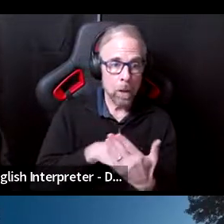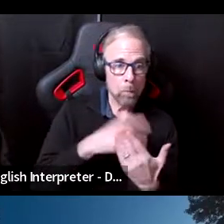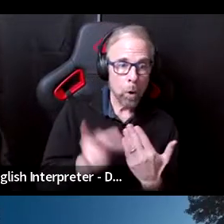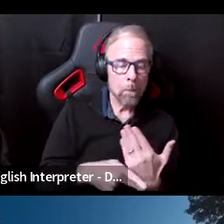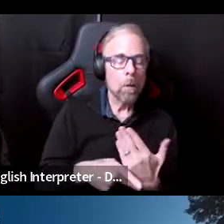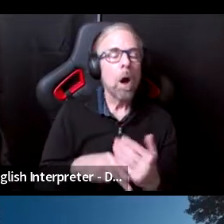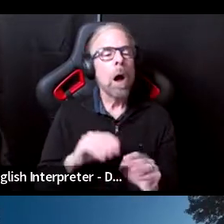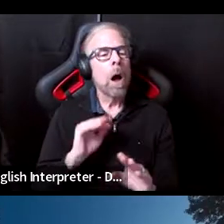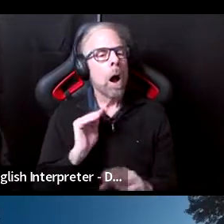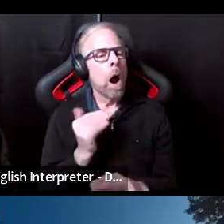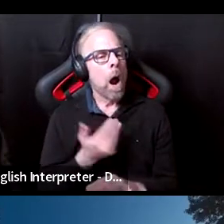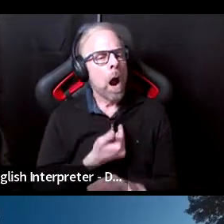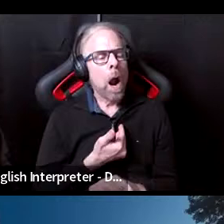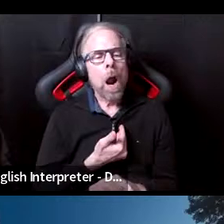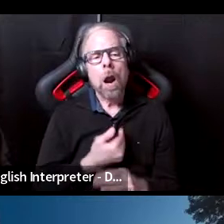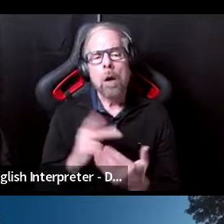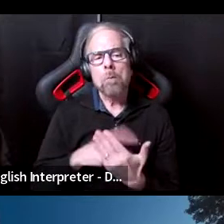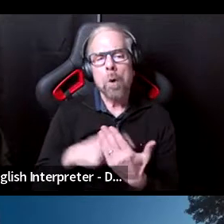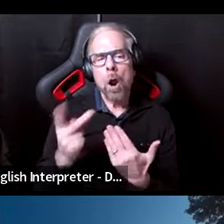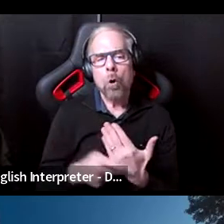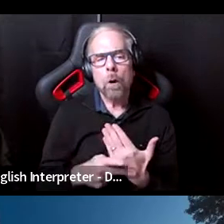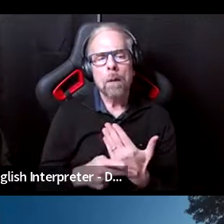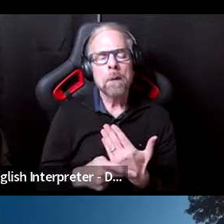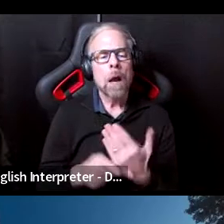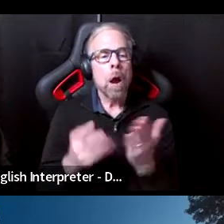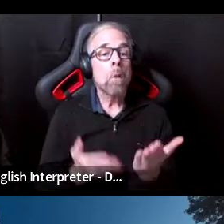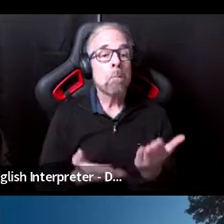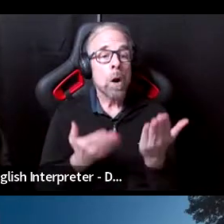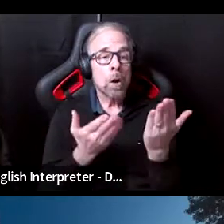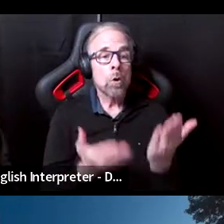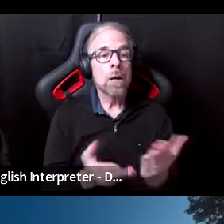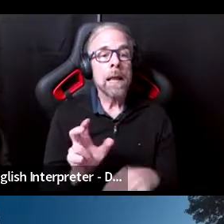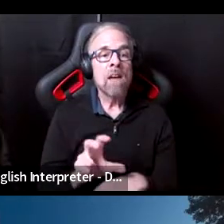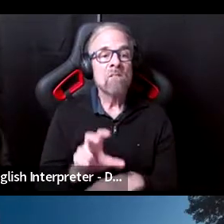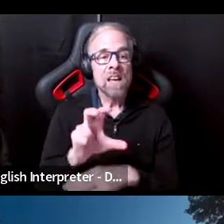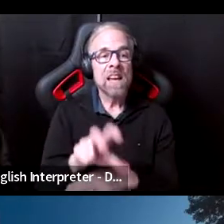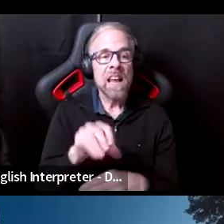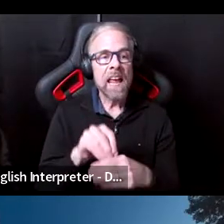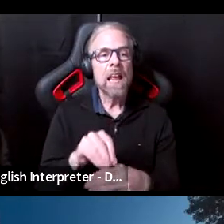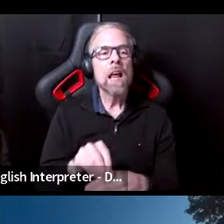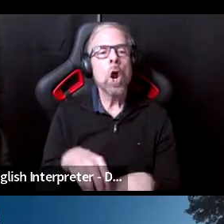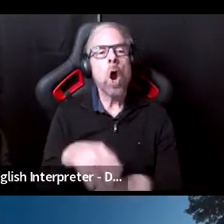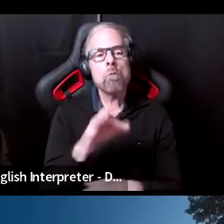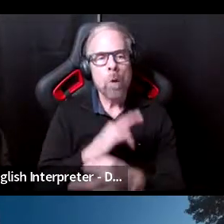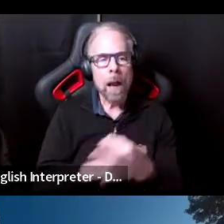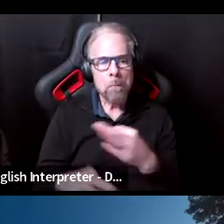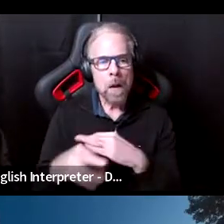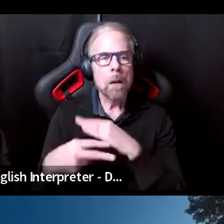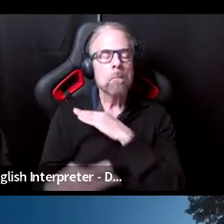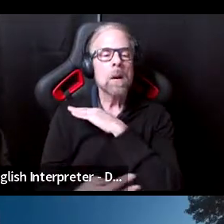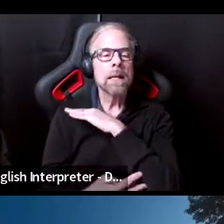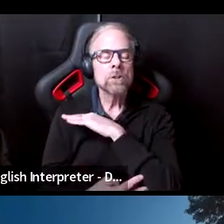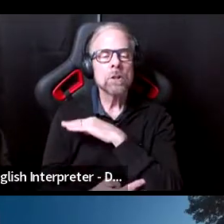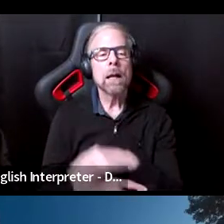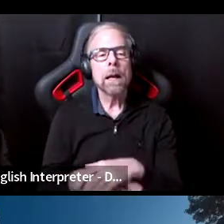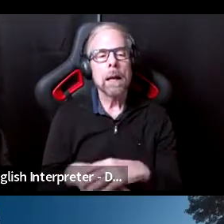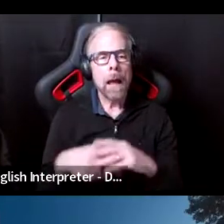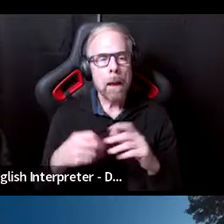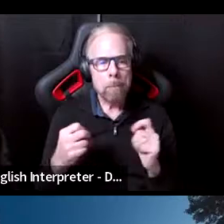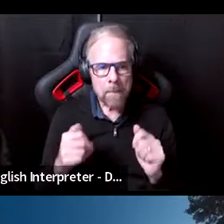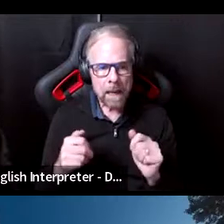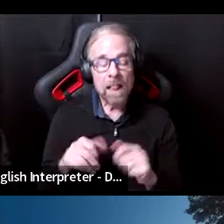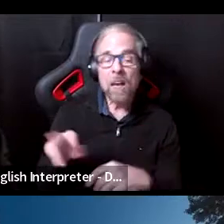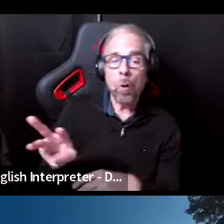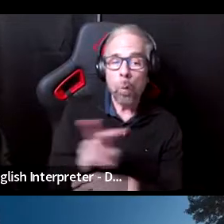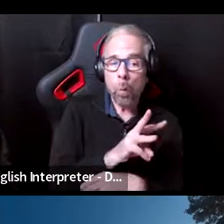our program is proposing to invest in replacement bridge of I-5 immediately west of the existing